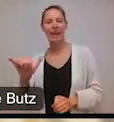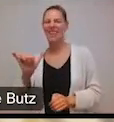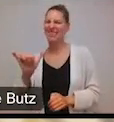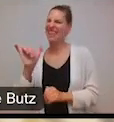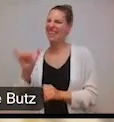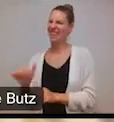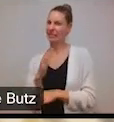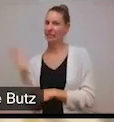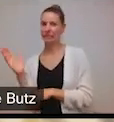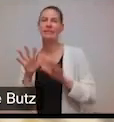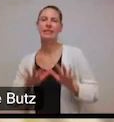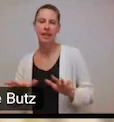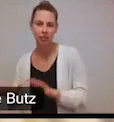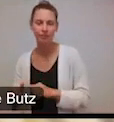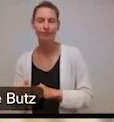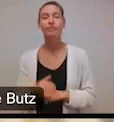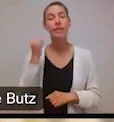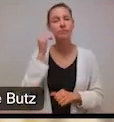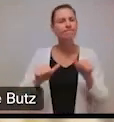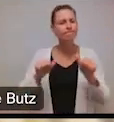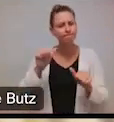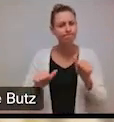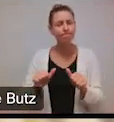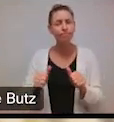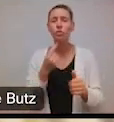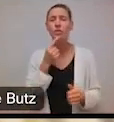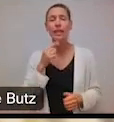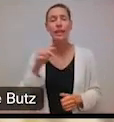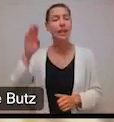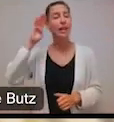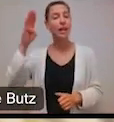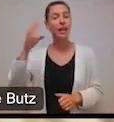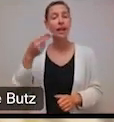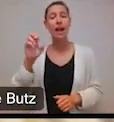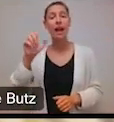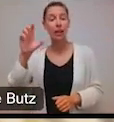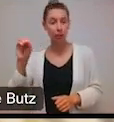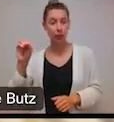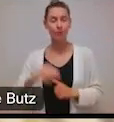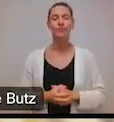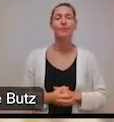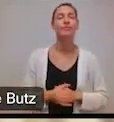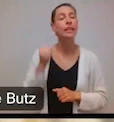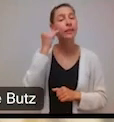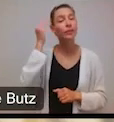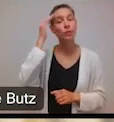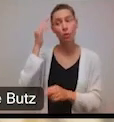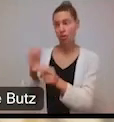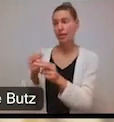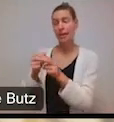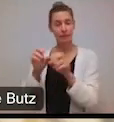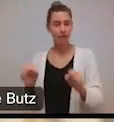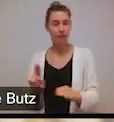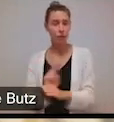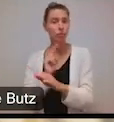casual. If you're not sure, you can always just say hello. If you know their name, you can use their name. You can use the